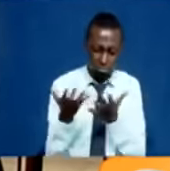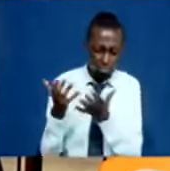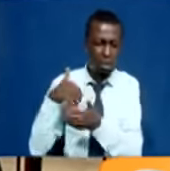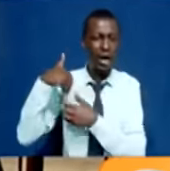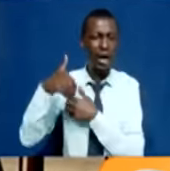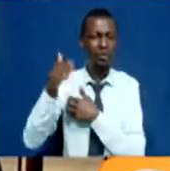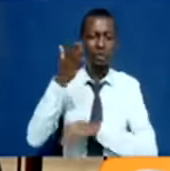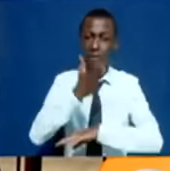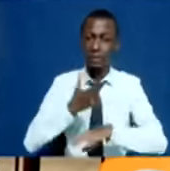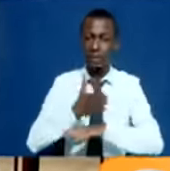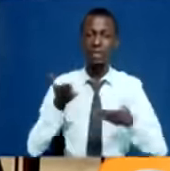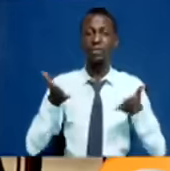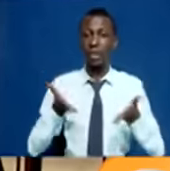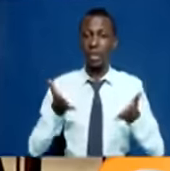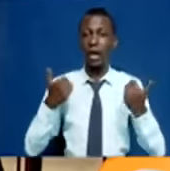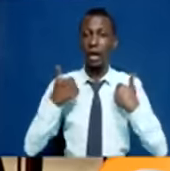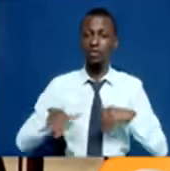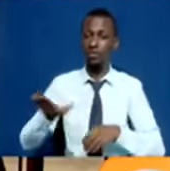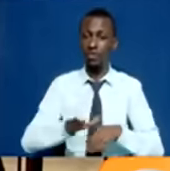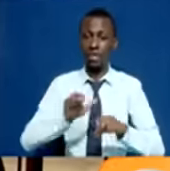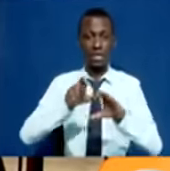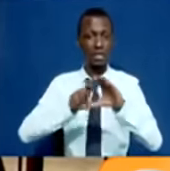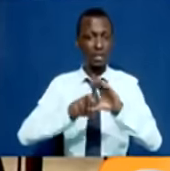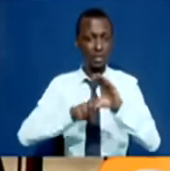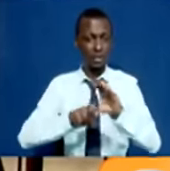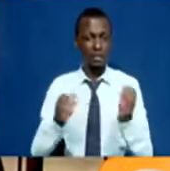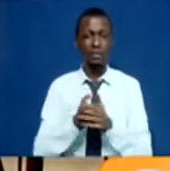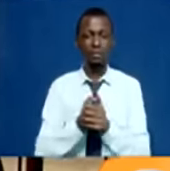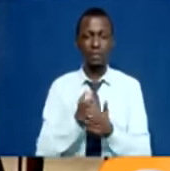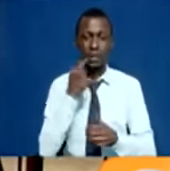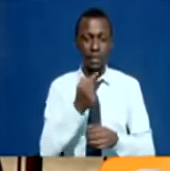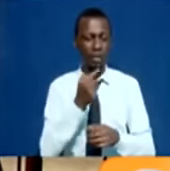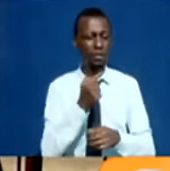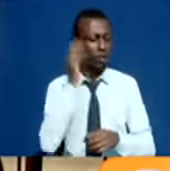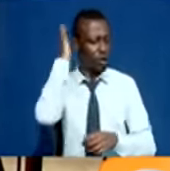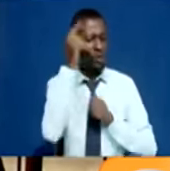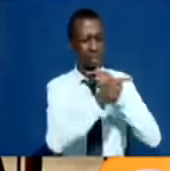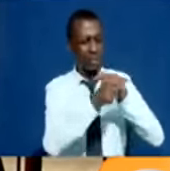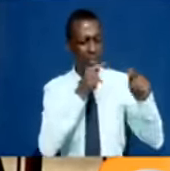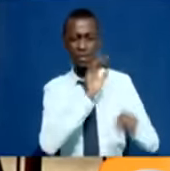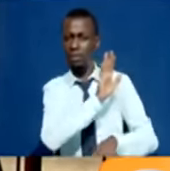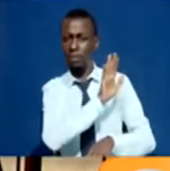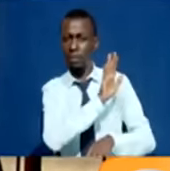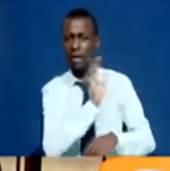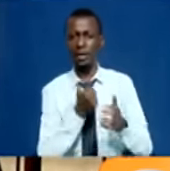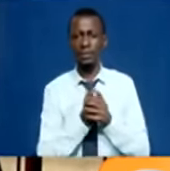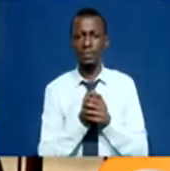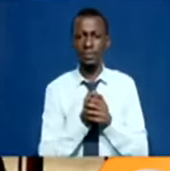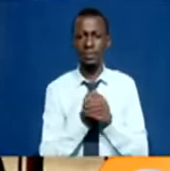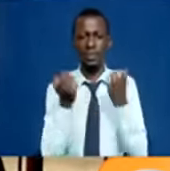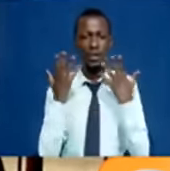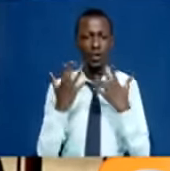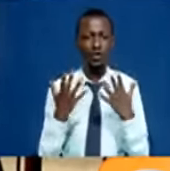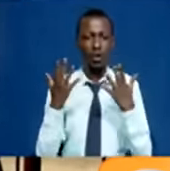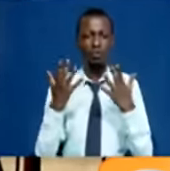Enyewe kisu ilikuwa hapo kwa kiti. Enye alikuwa nasema anamtisha atamuua nayo. Because hata alisema haikuwa